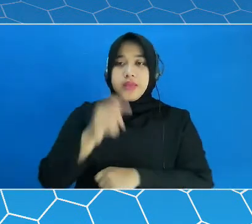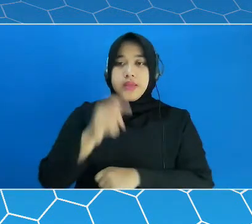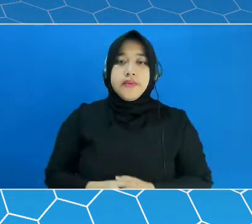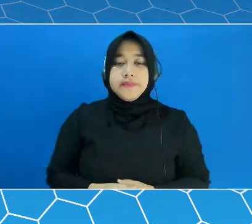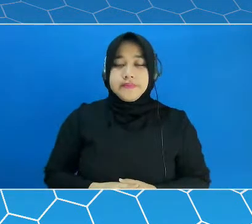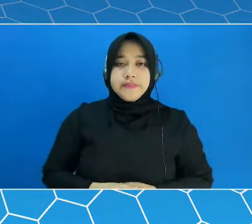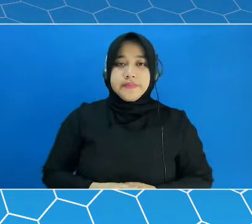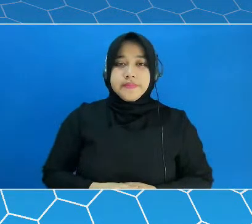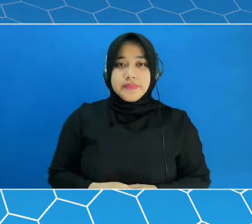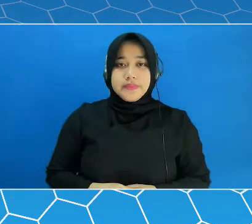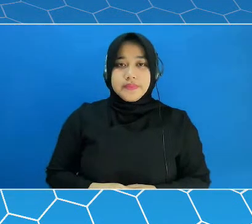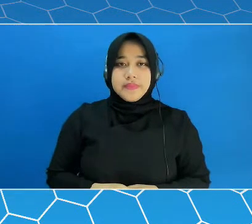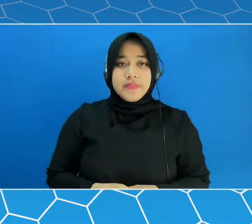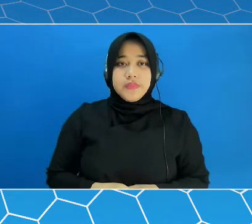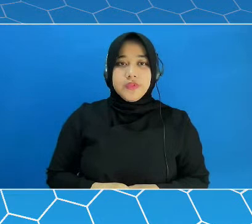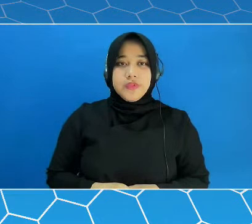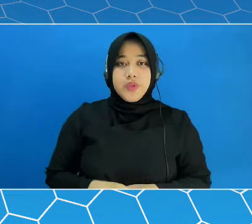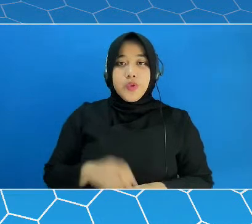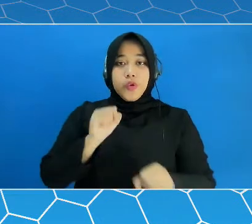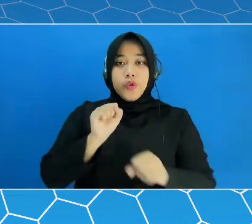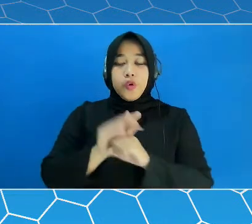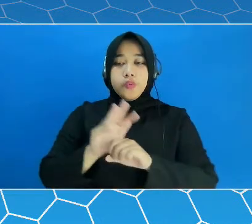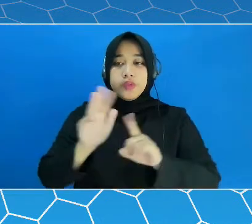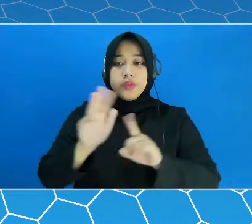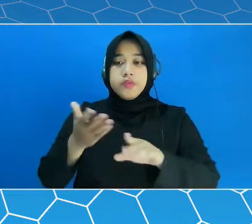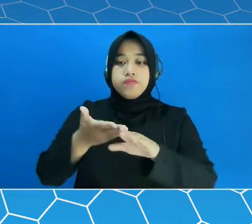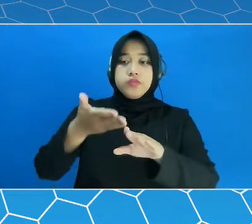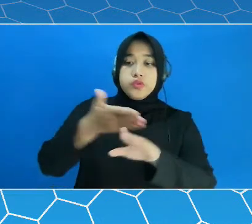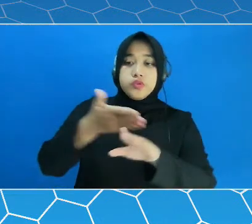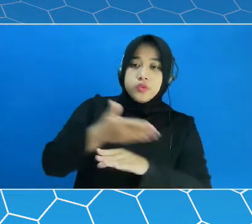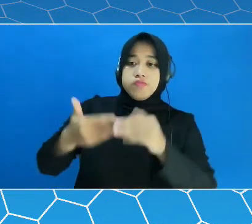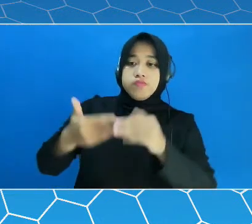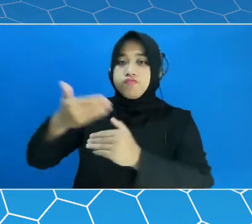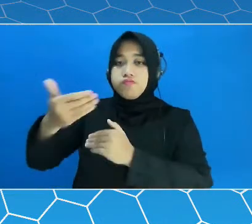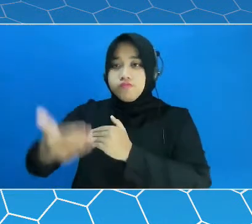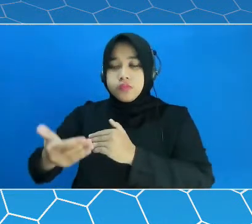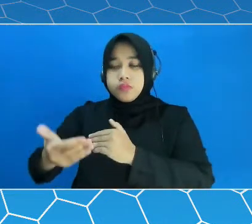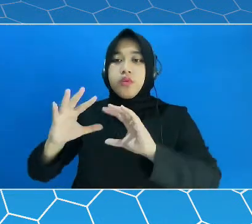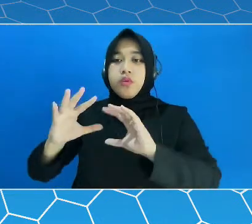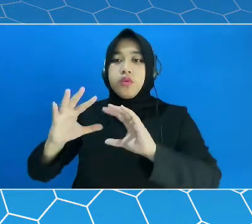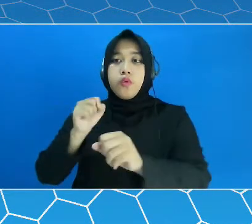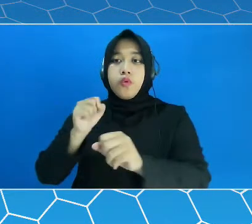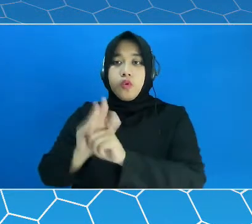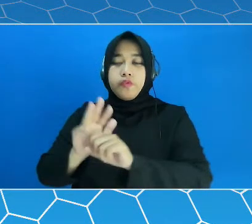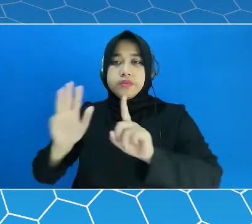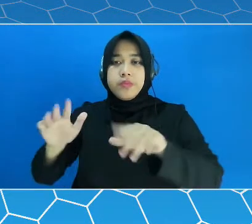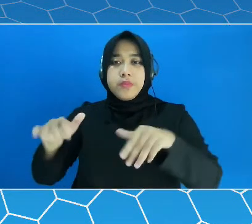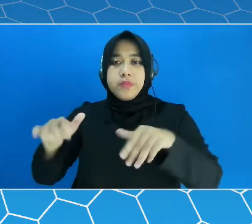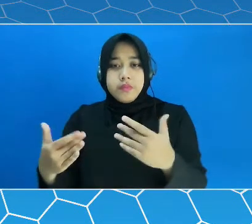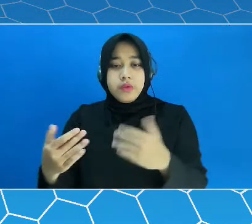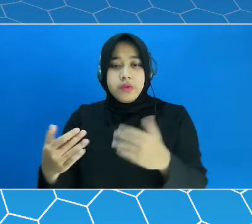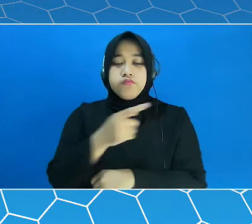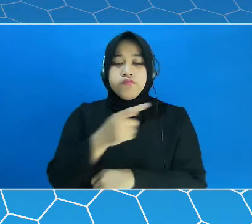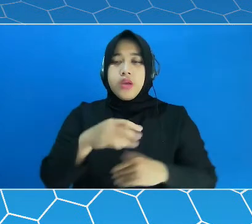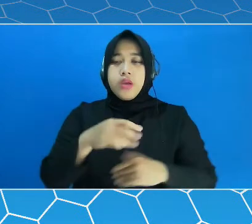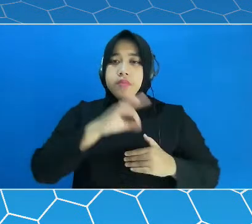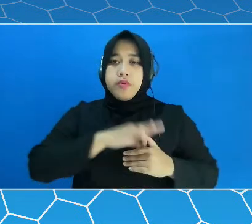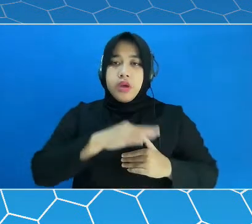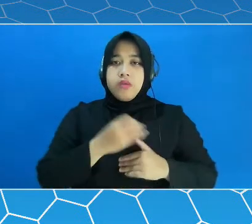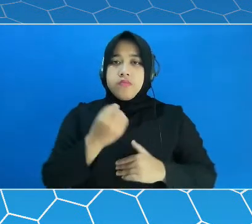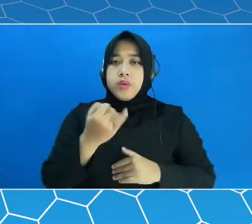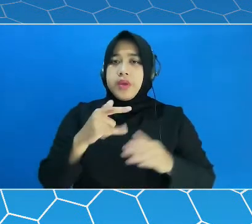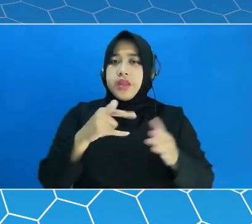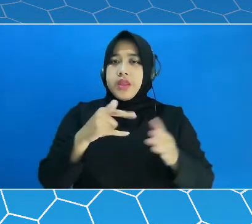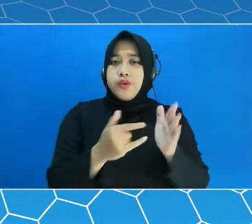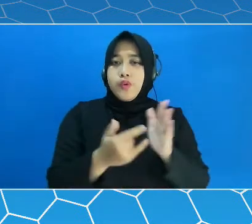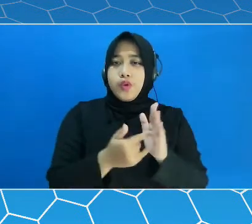phase, if you've seen that the private hospital has been underutilized at a certain extent, therefore, we had what we call a decanting of